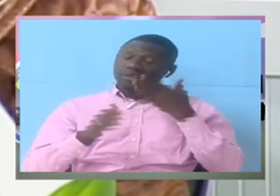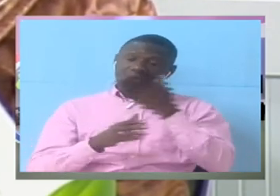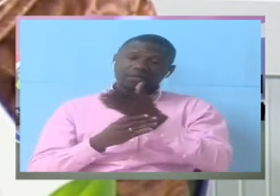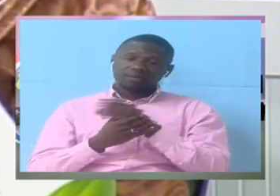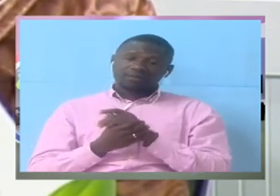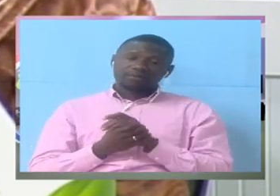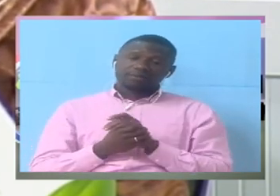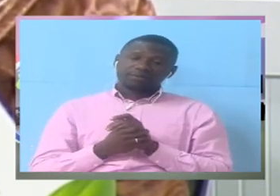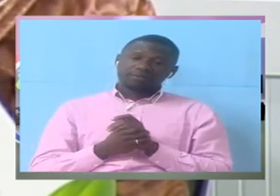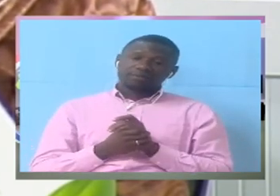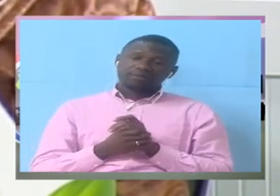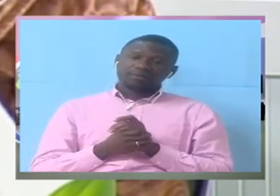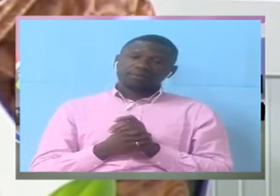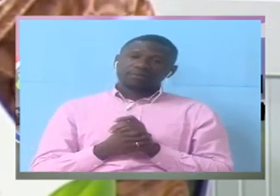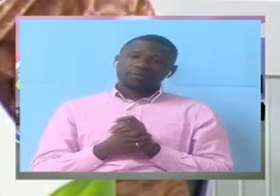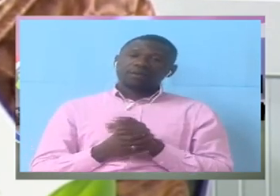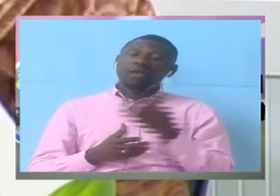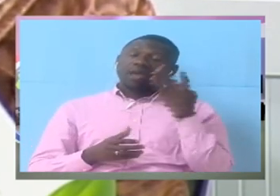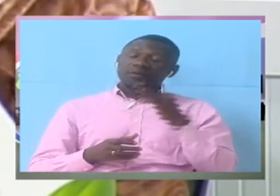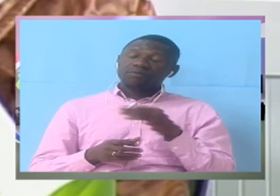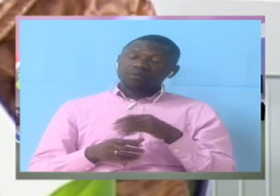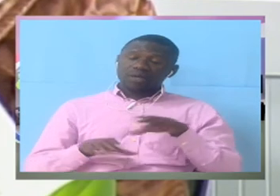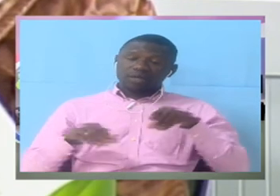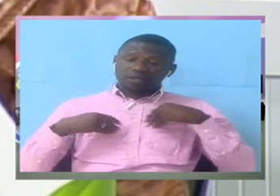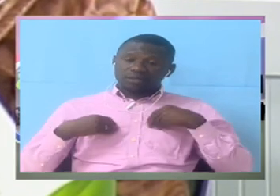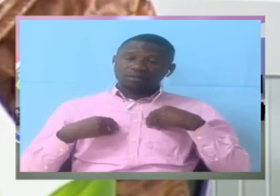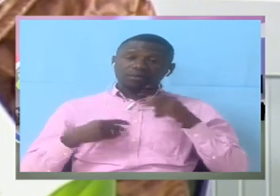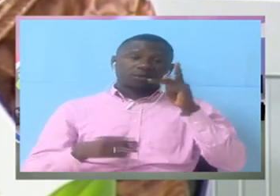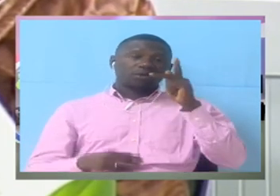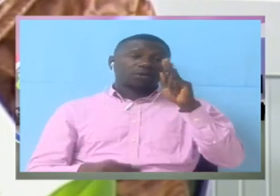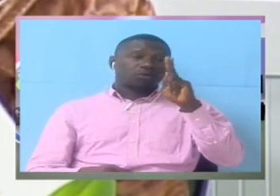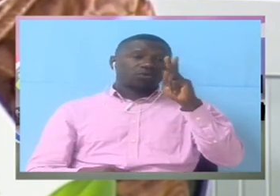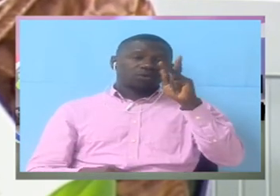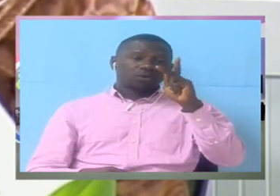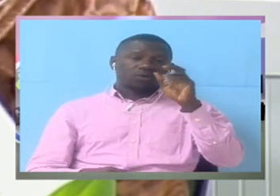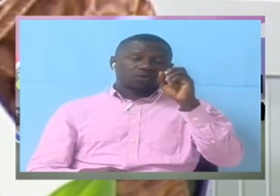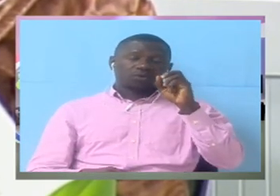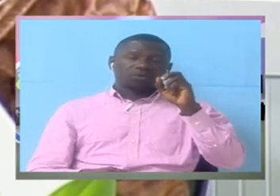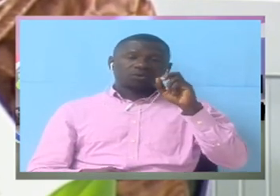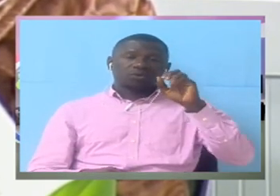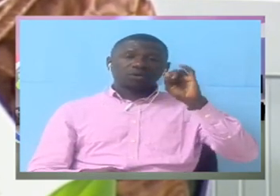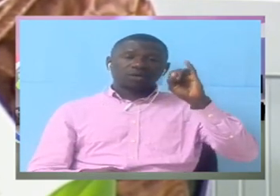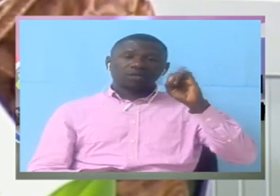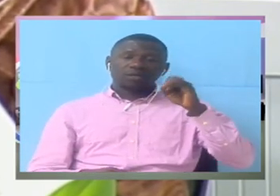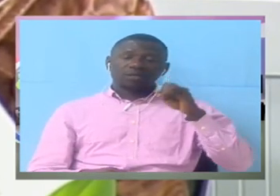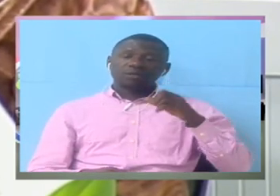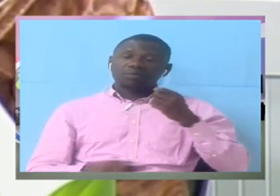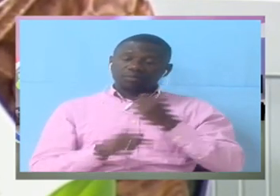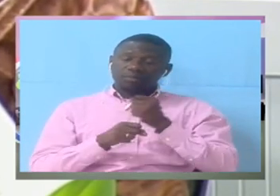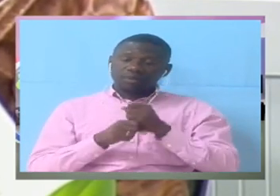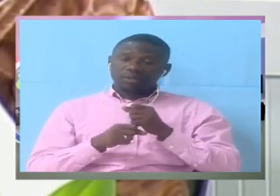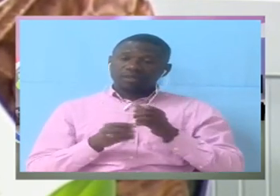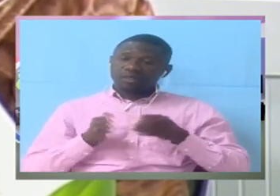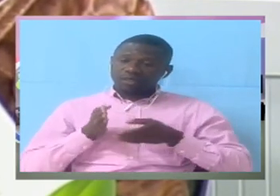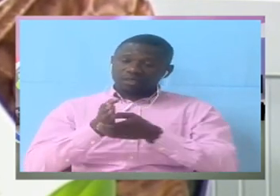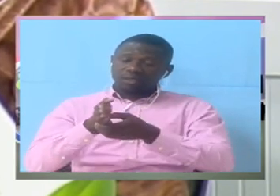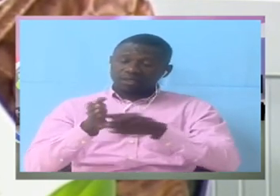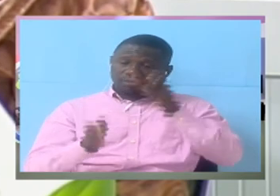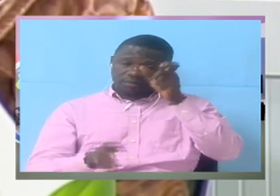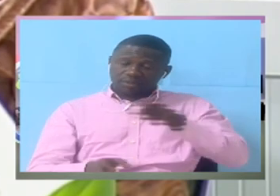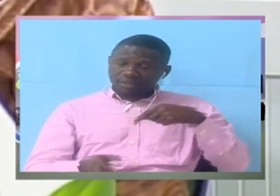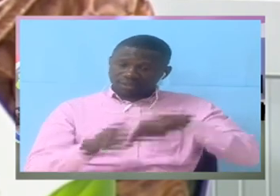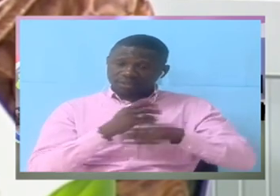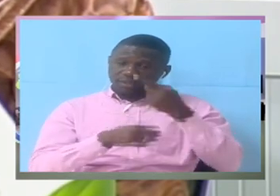you had allowed Kukwe to have and it became a leader in Gambia here, it wouldn't have been good.